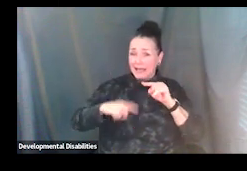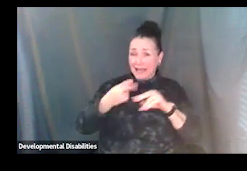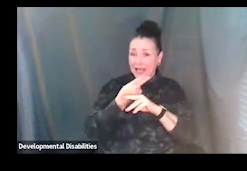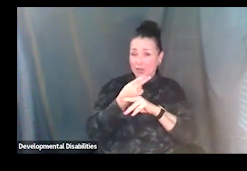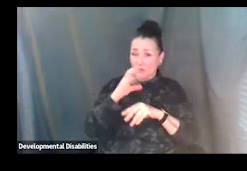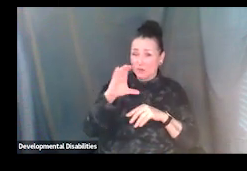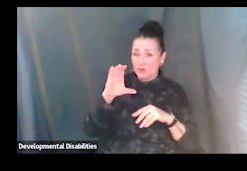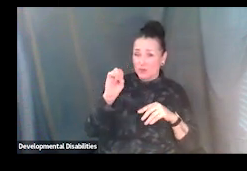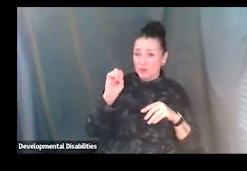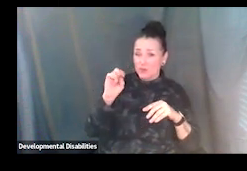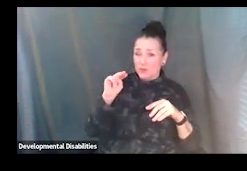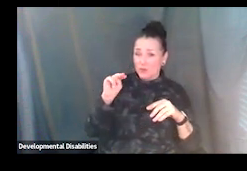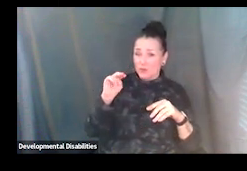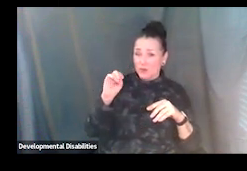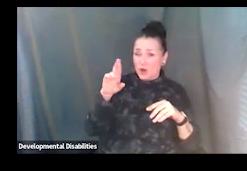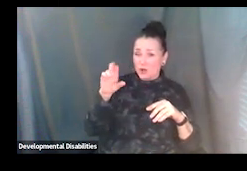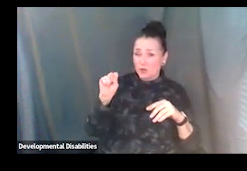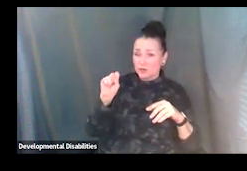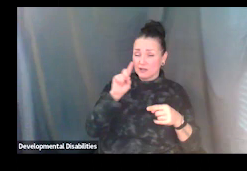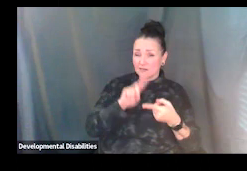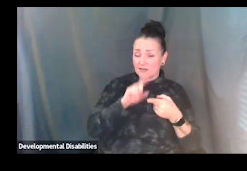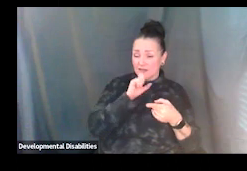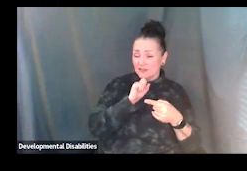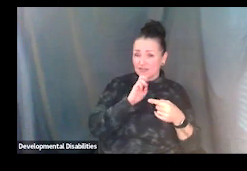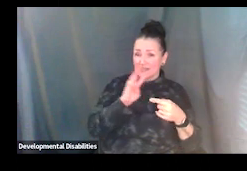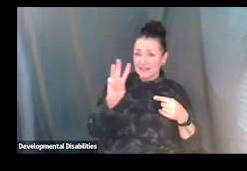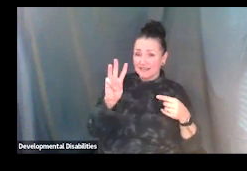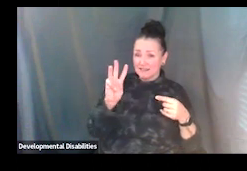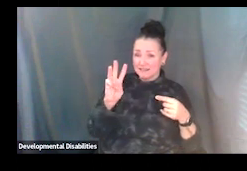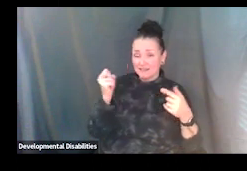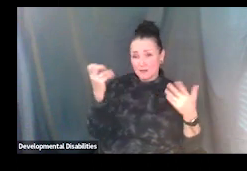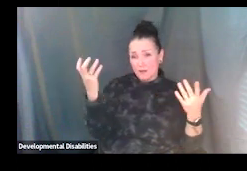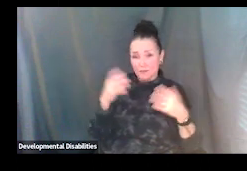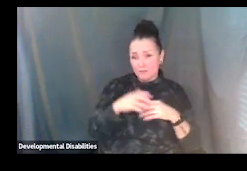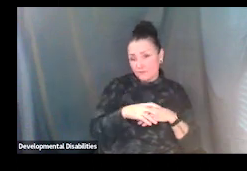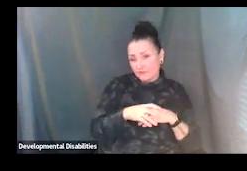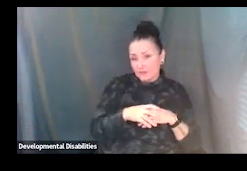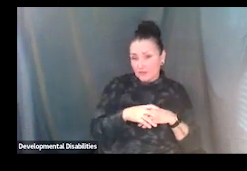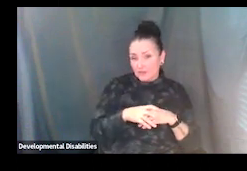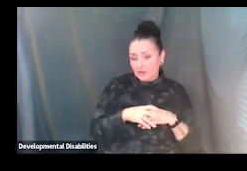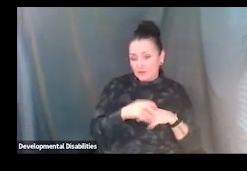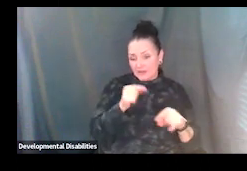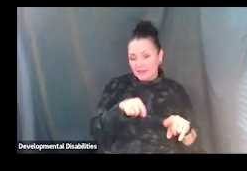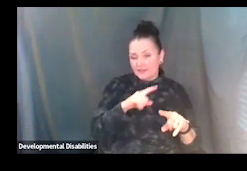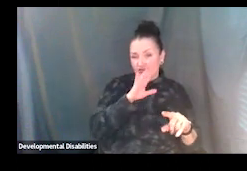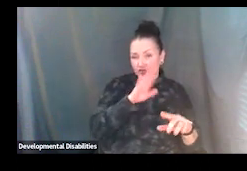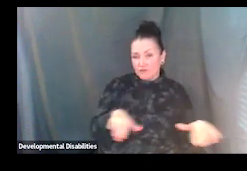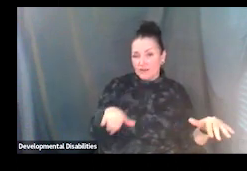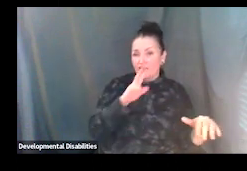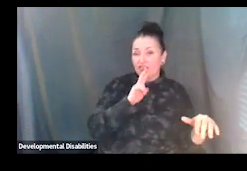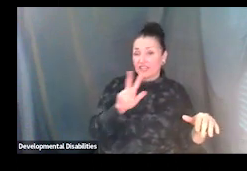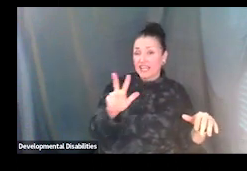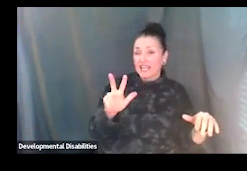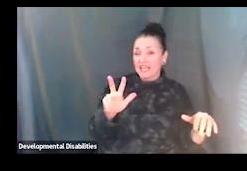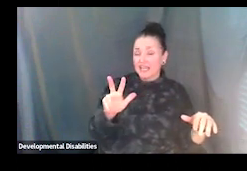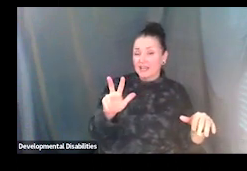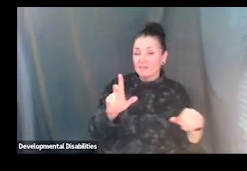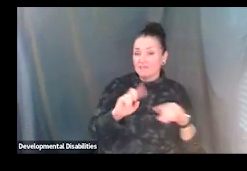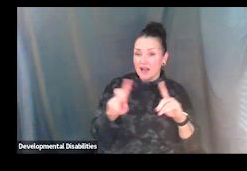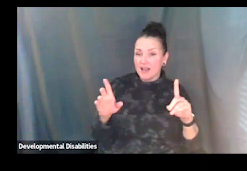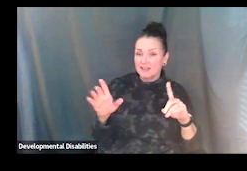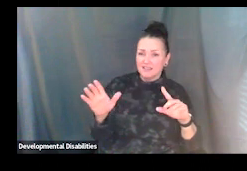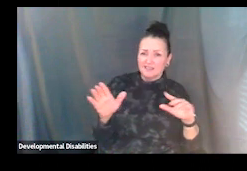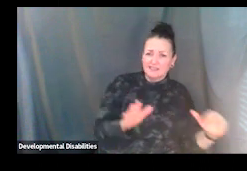little bit more hyper and a little bit more aggressive and those sorts of things because they're 3. Right. And maybe developmentally 2 and